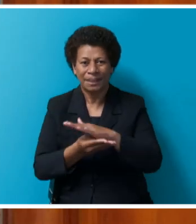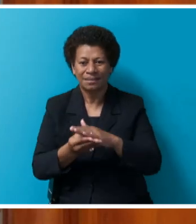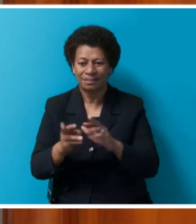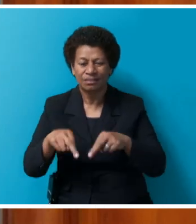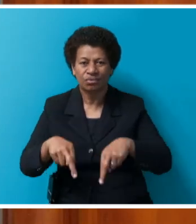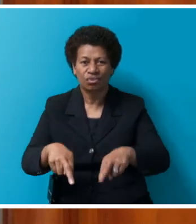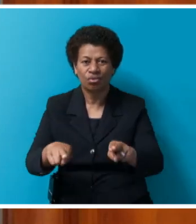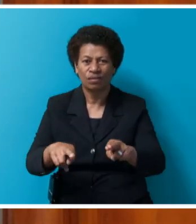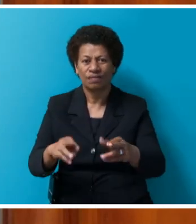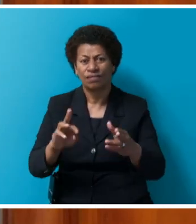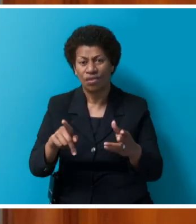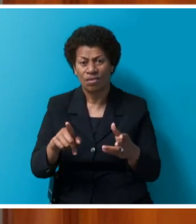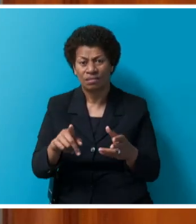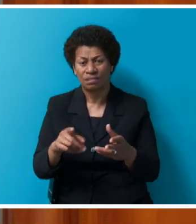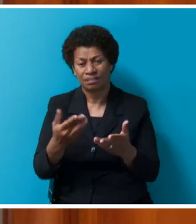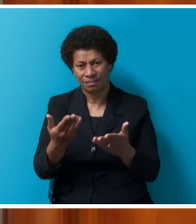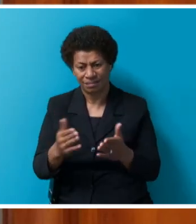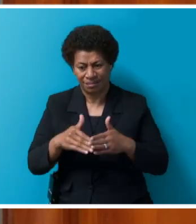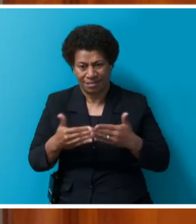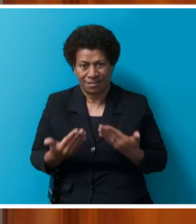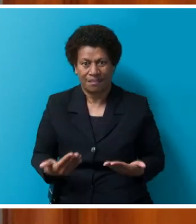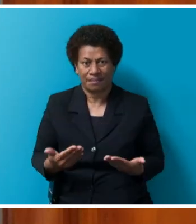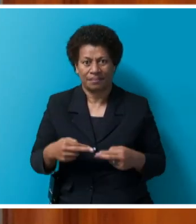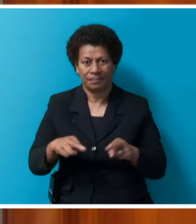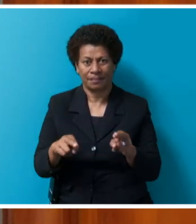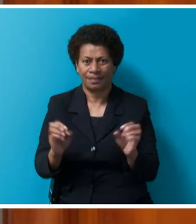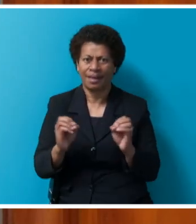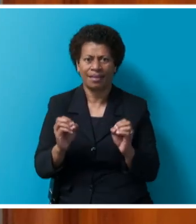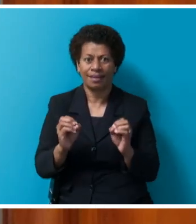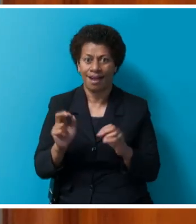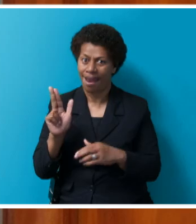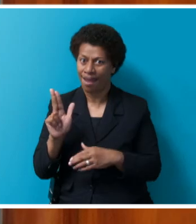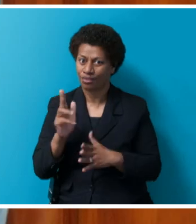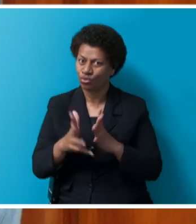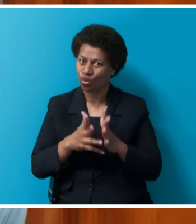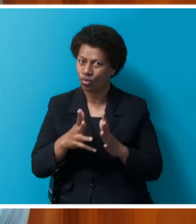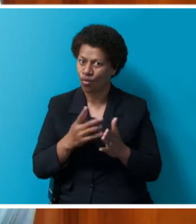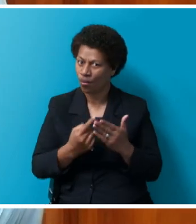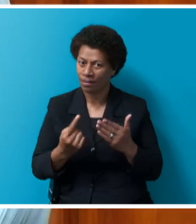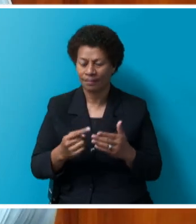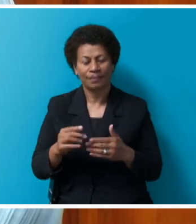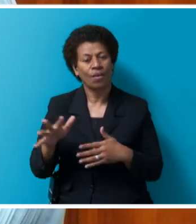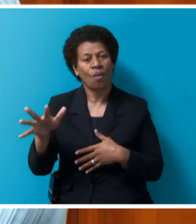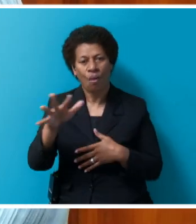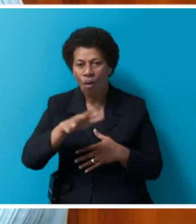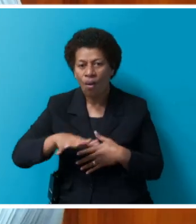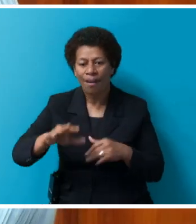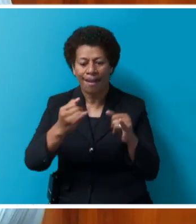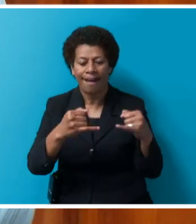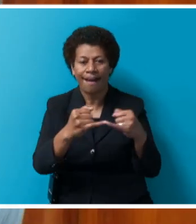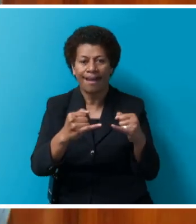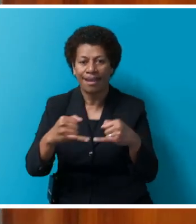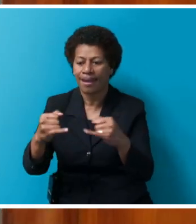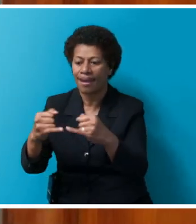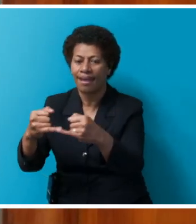modern development. But this is not just Laos' story, Madam Deputy Speaker. It's a story of every maritime province in